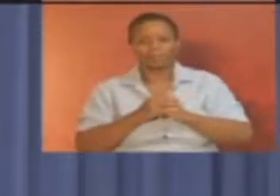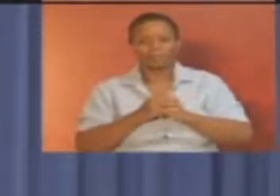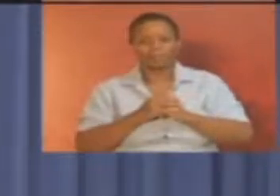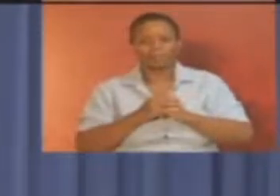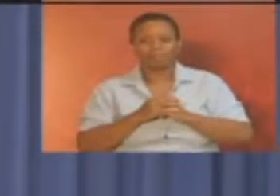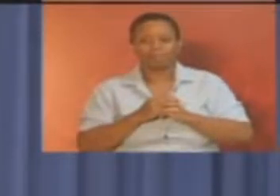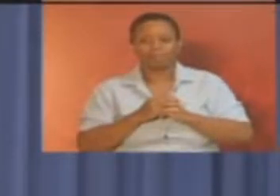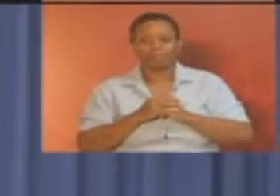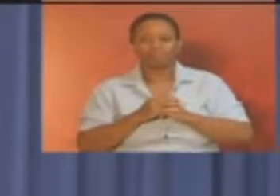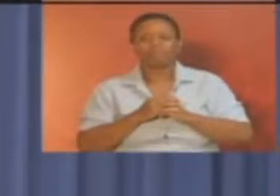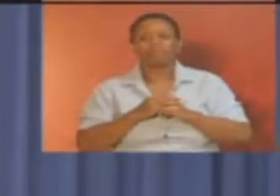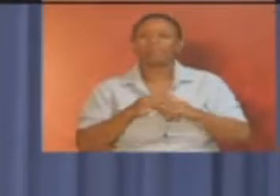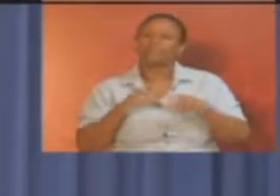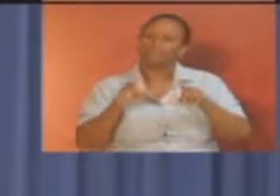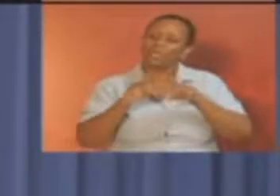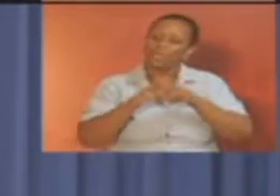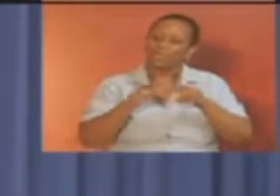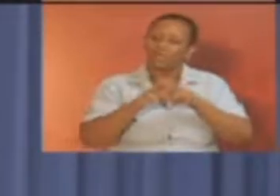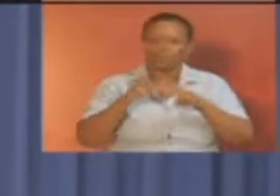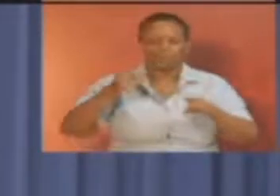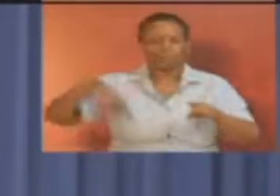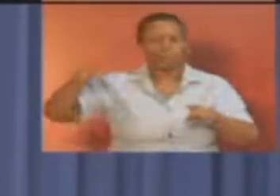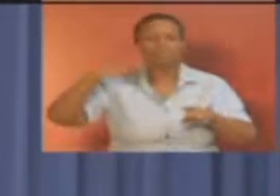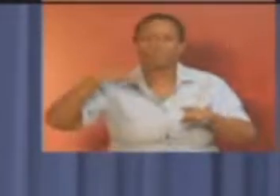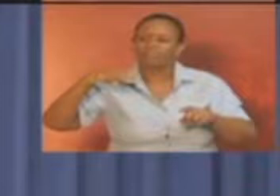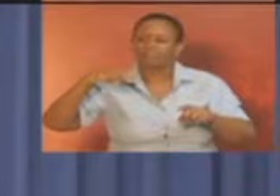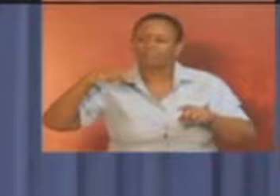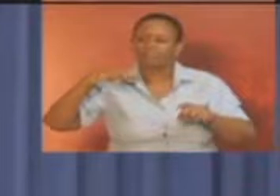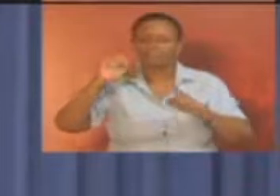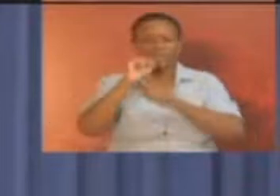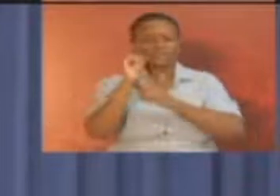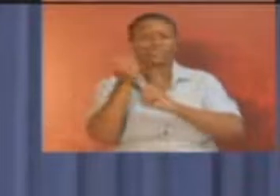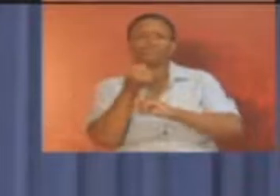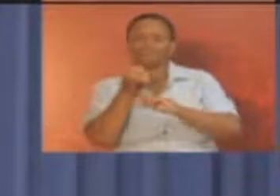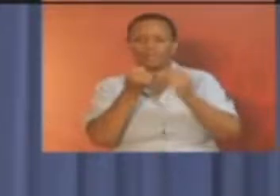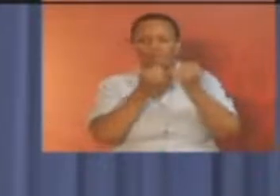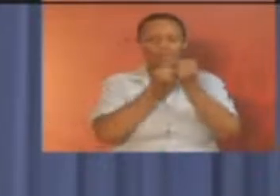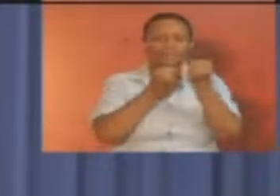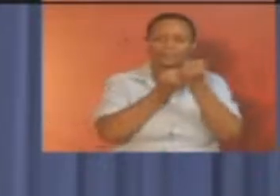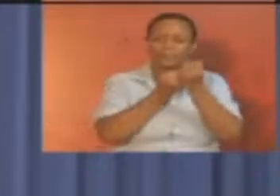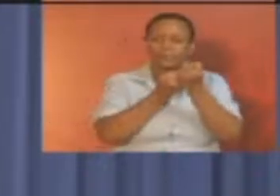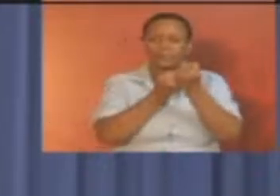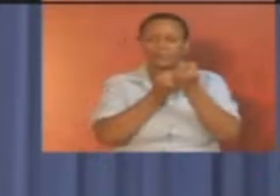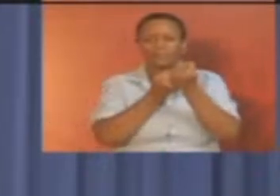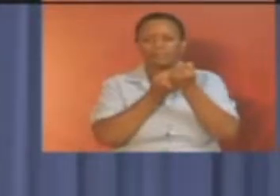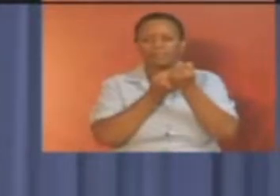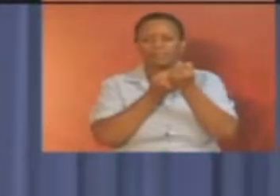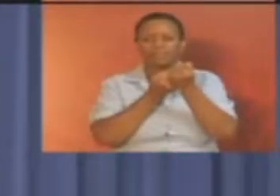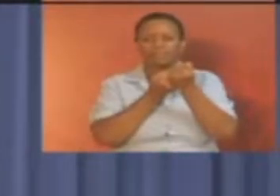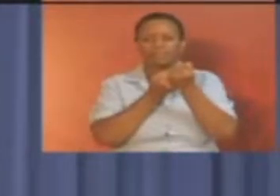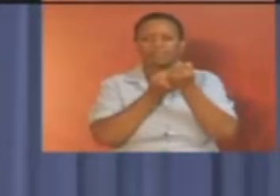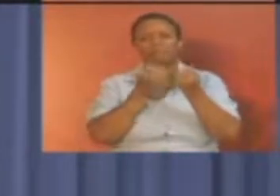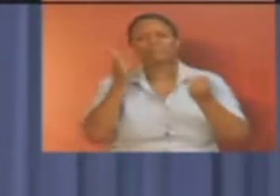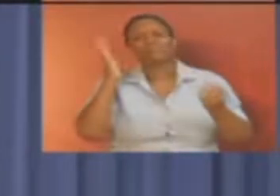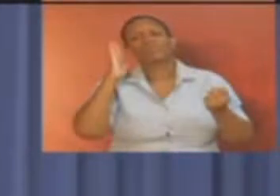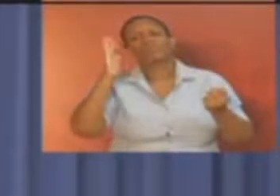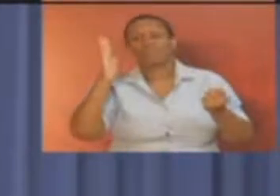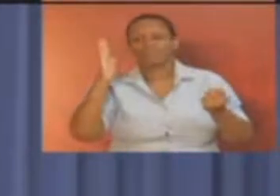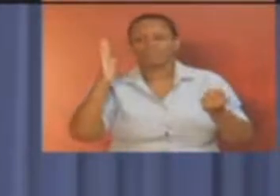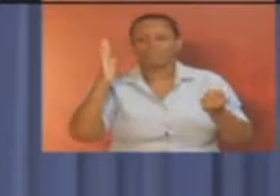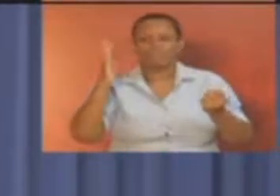who are already on the social support systems will be financed and